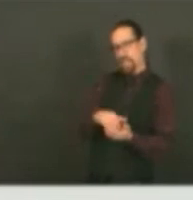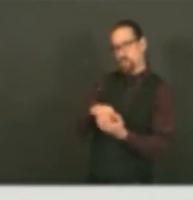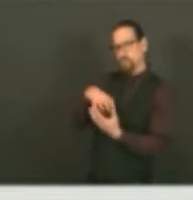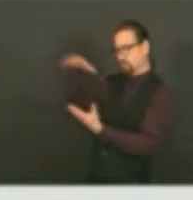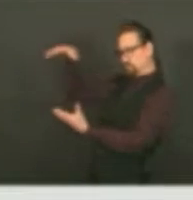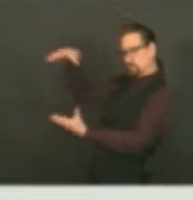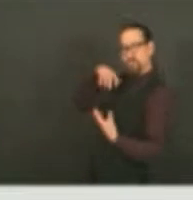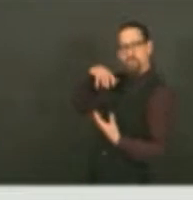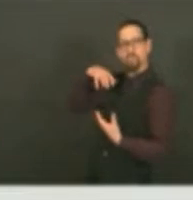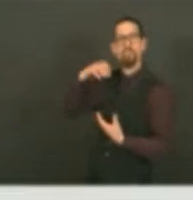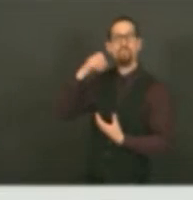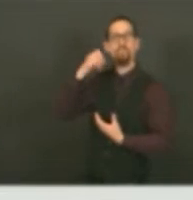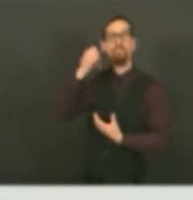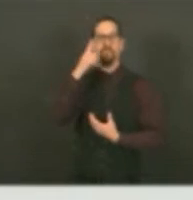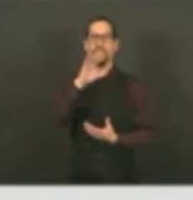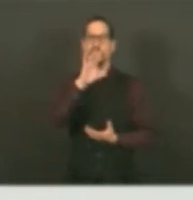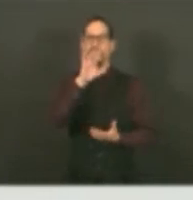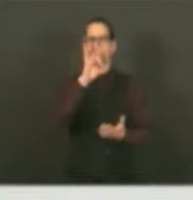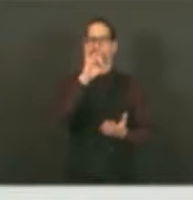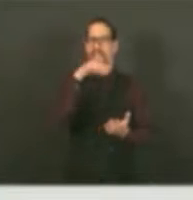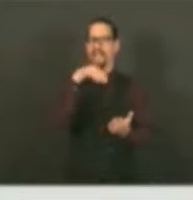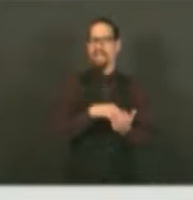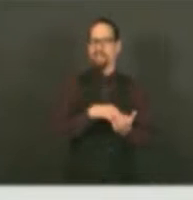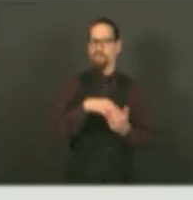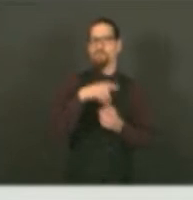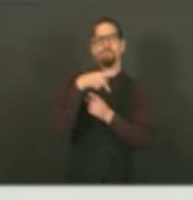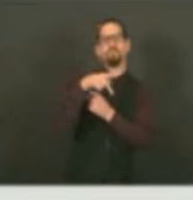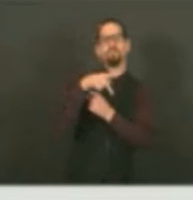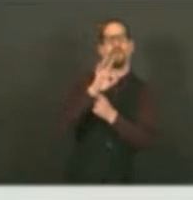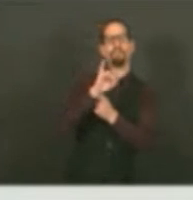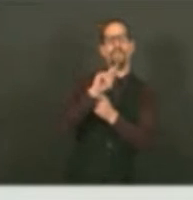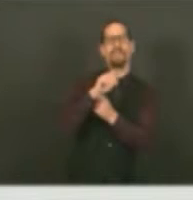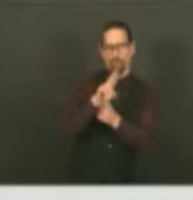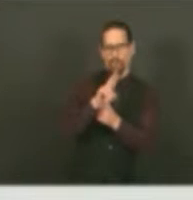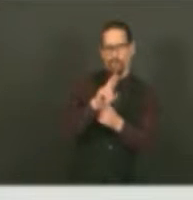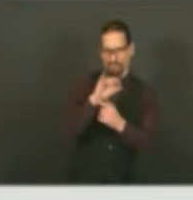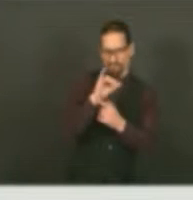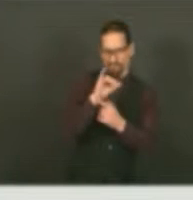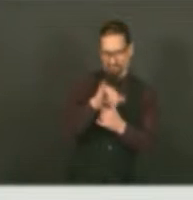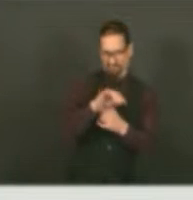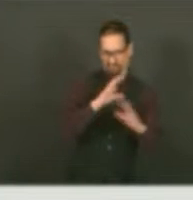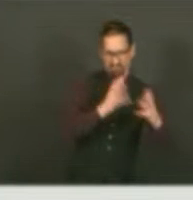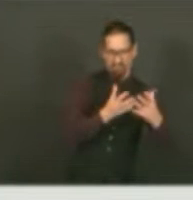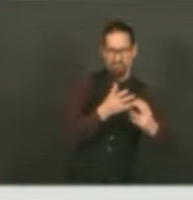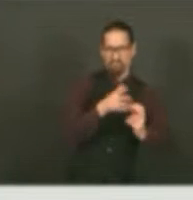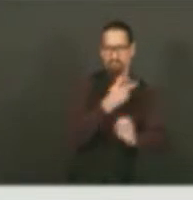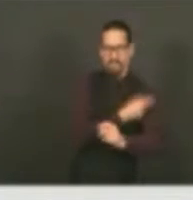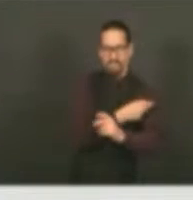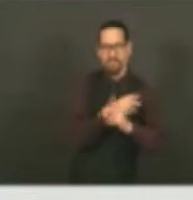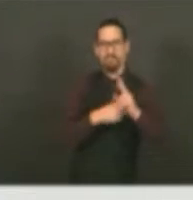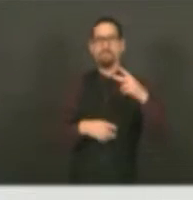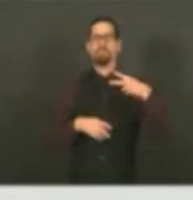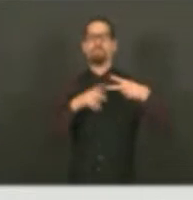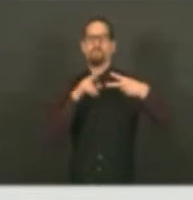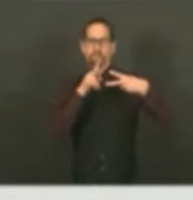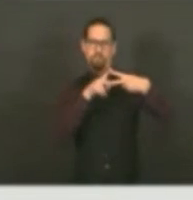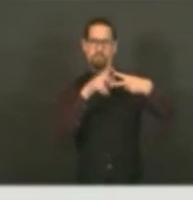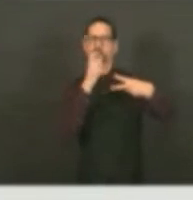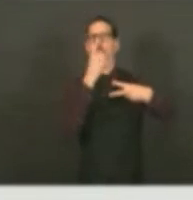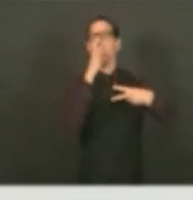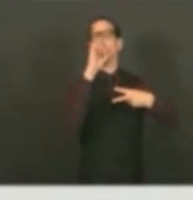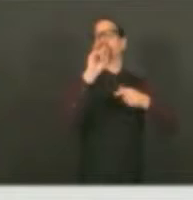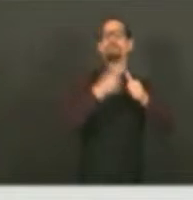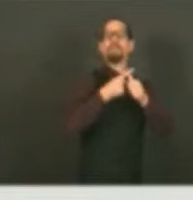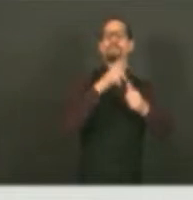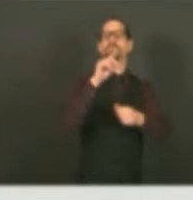8,000 second doses of the Pfizer vaccine, 8,000 first doses of the Moderna vaccine, and 8,000 second doses of the